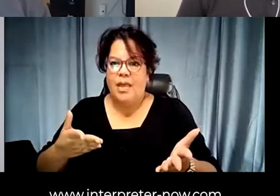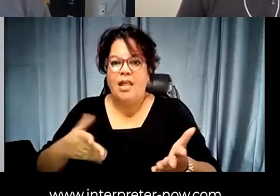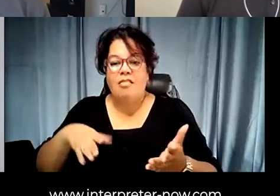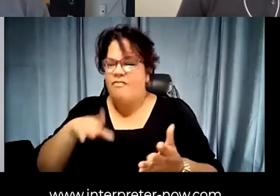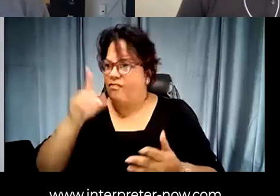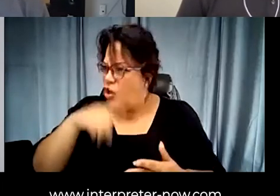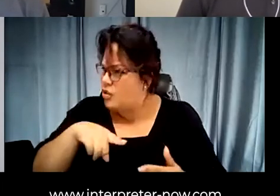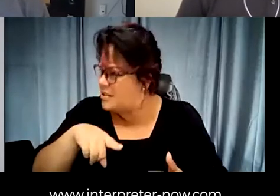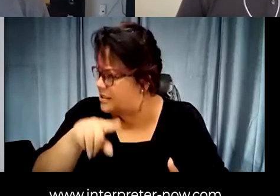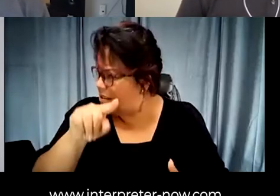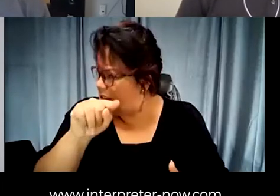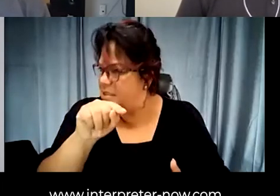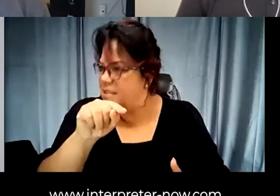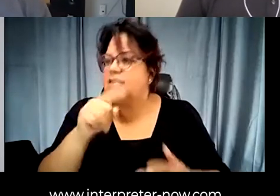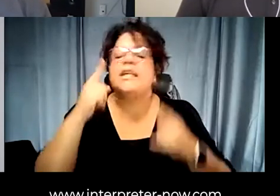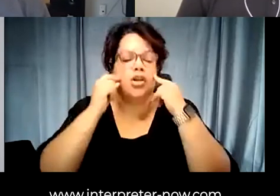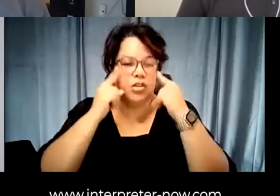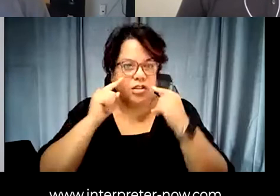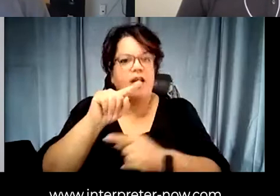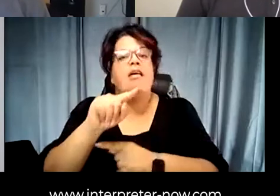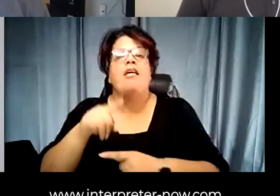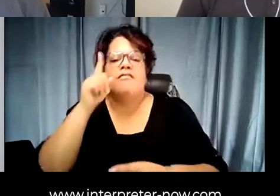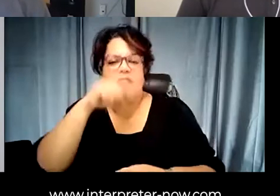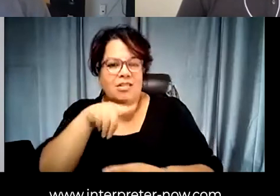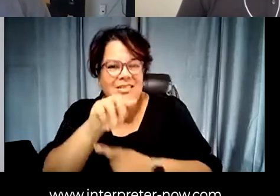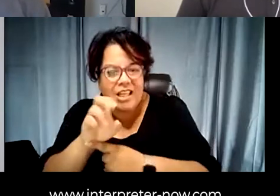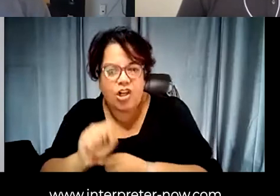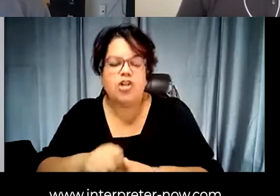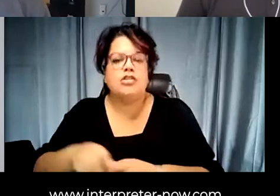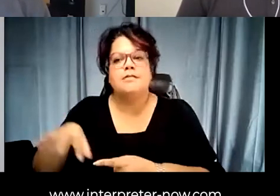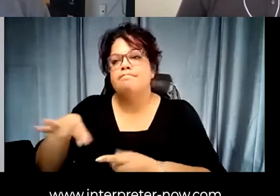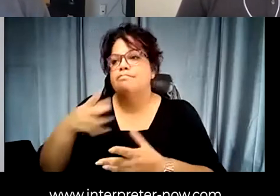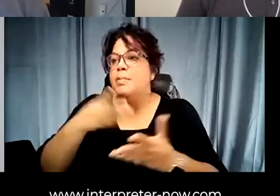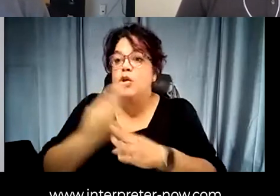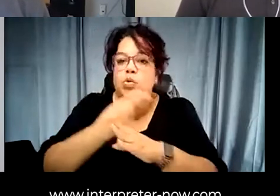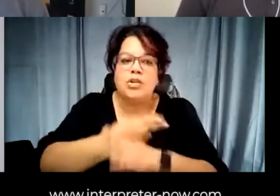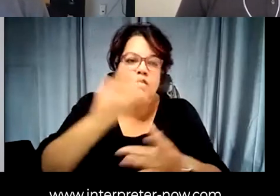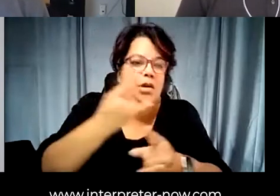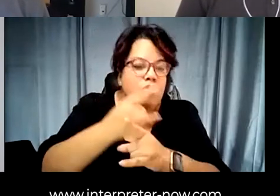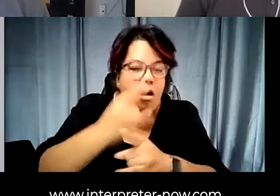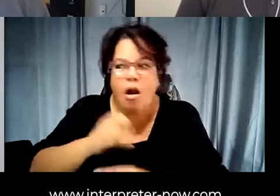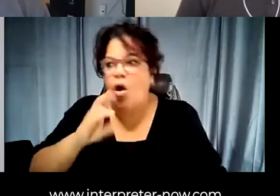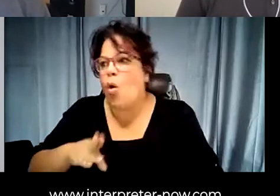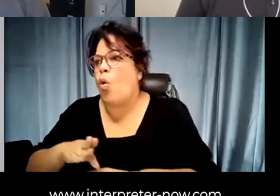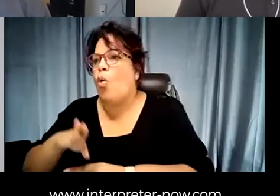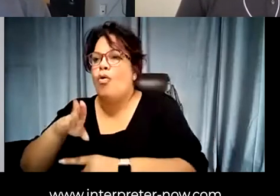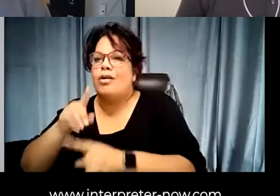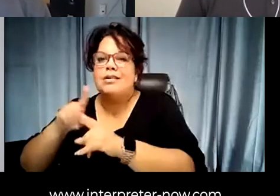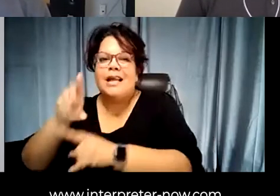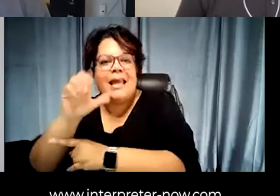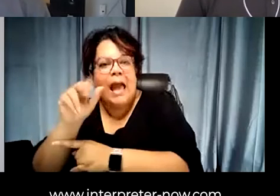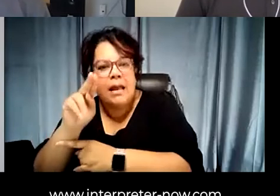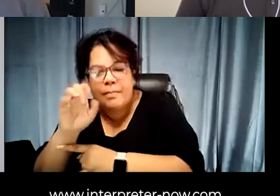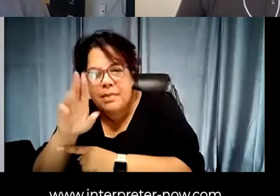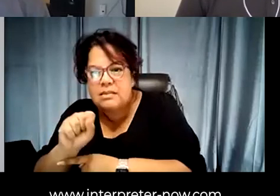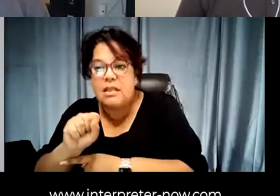what they're called. So doubling down on alcohol, cannabis, those things that can be used recreationally, but you notice it becomes more of a